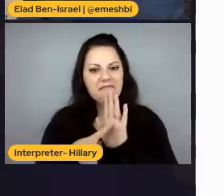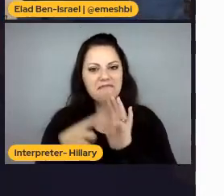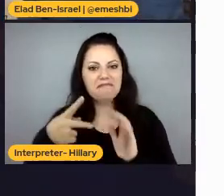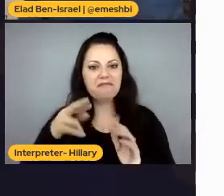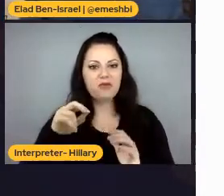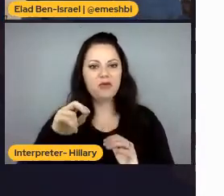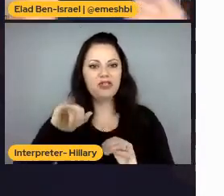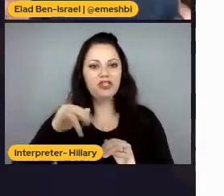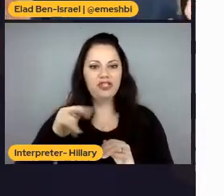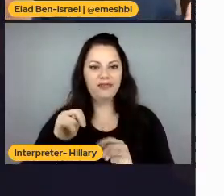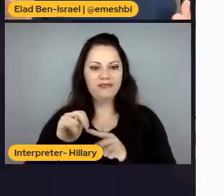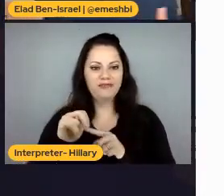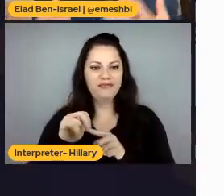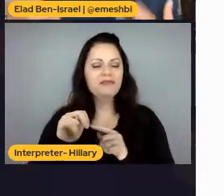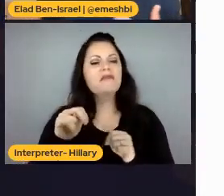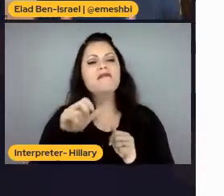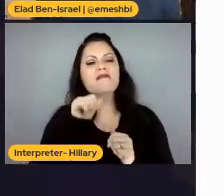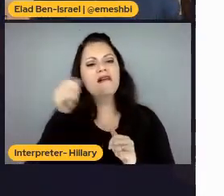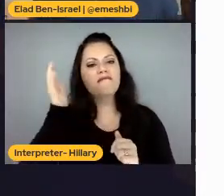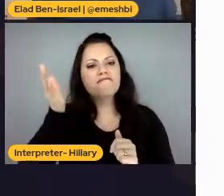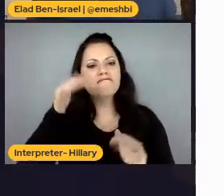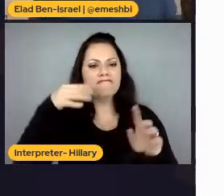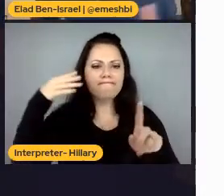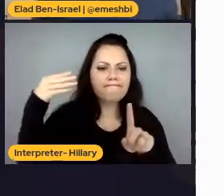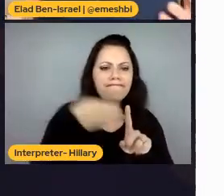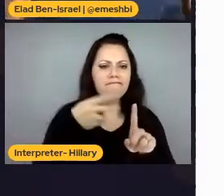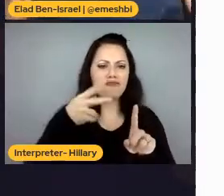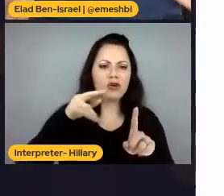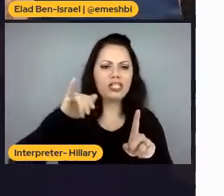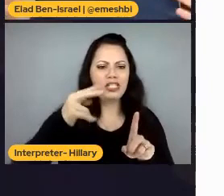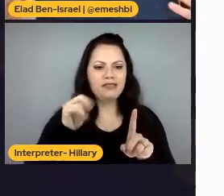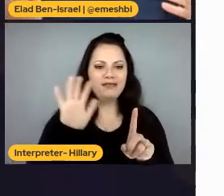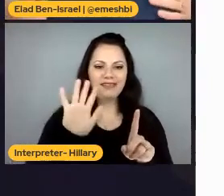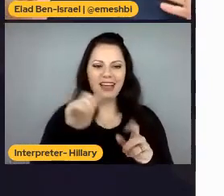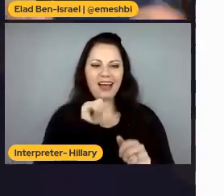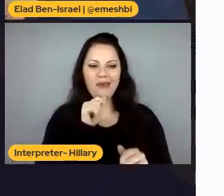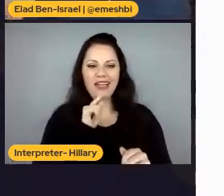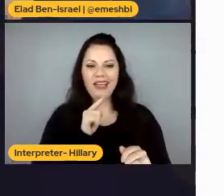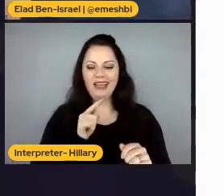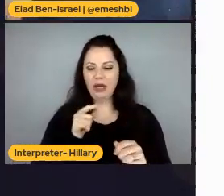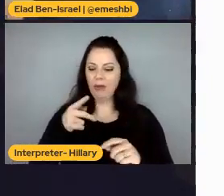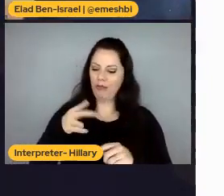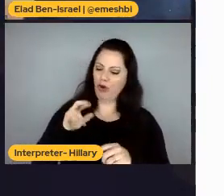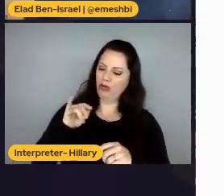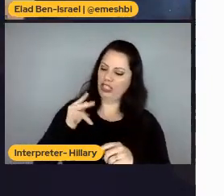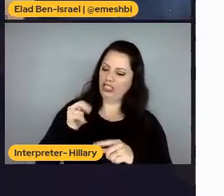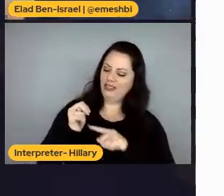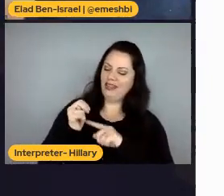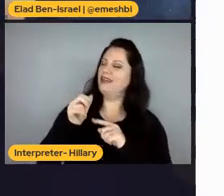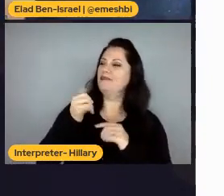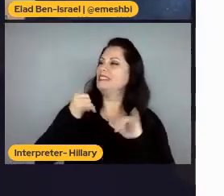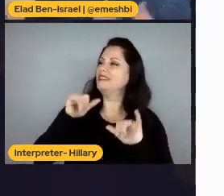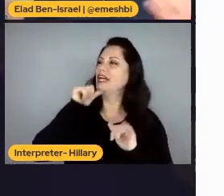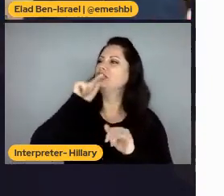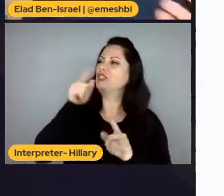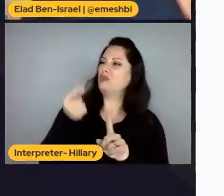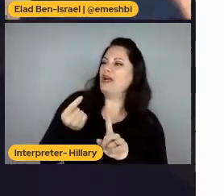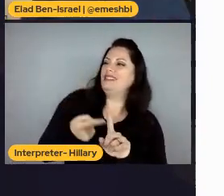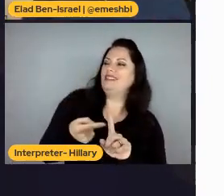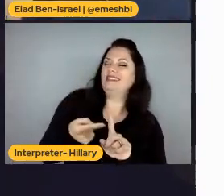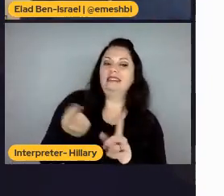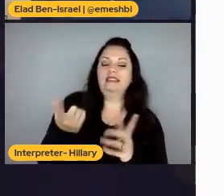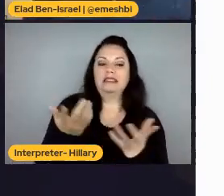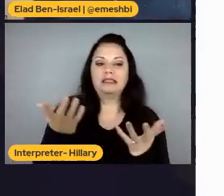And it's not going to be a talk about Projen. I don't even know what Projen is still. I'm still discovering a little bit. Every